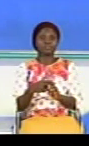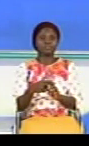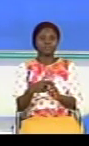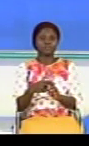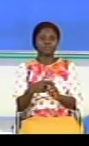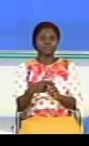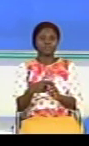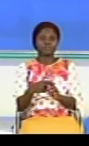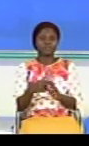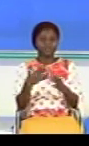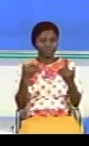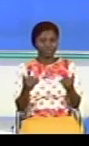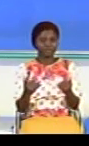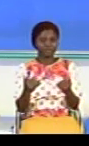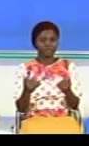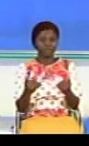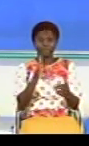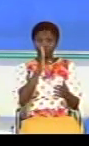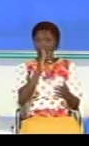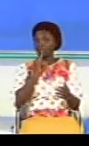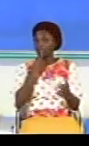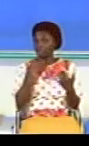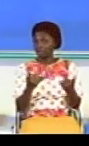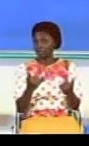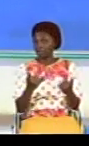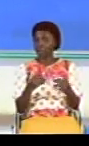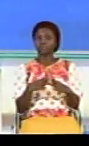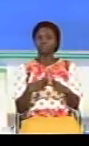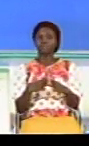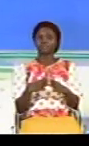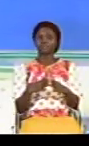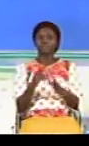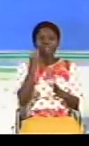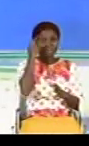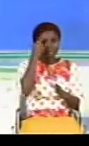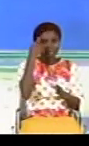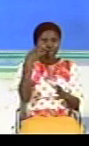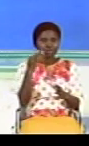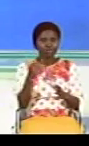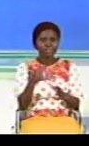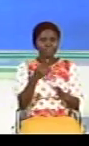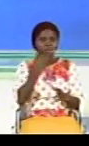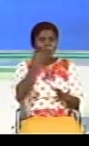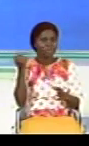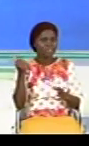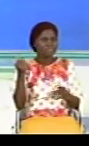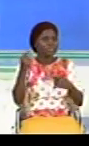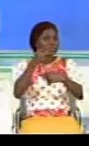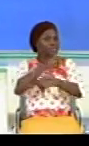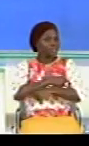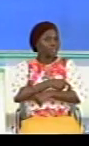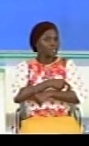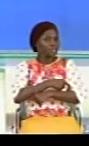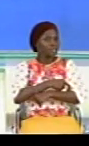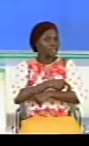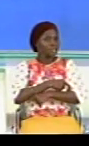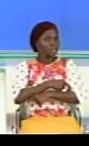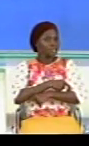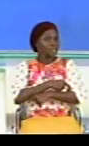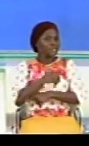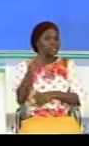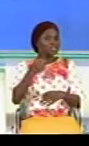I want you to think now, be very serious now. Think of the best day, the best